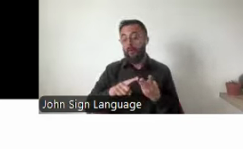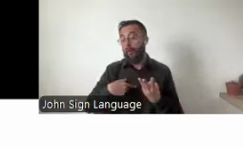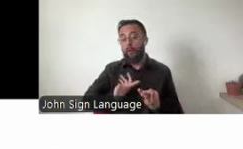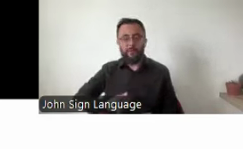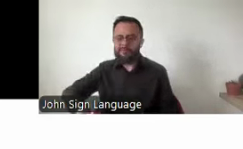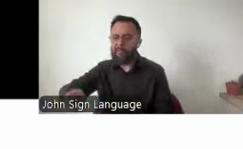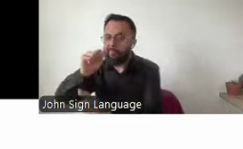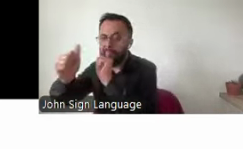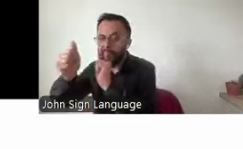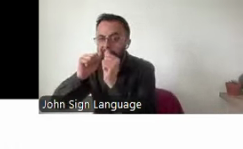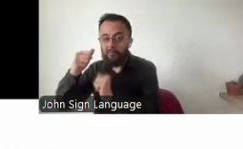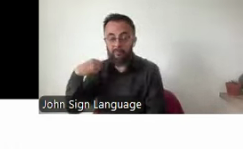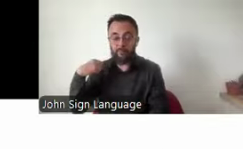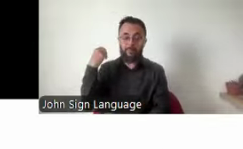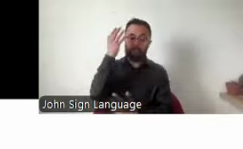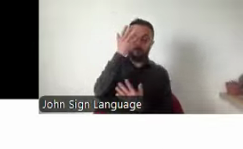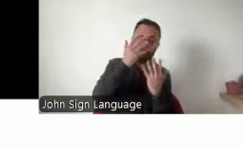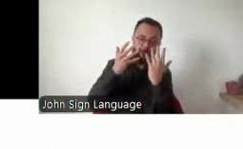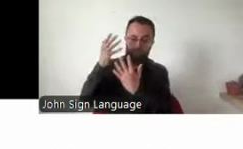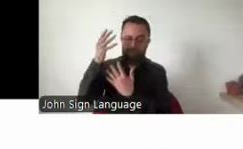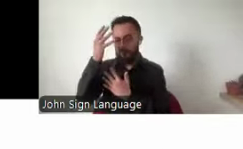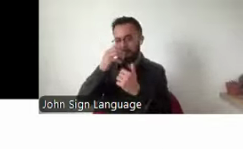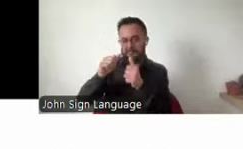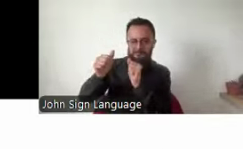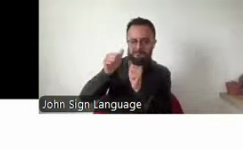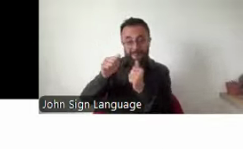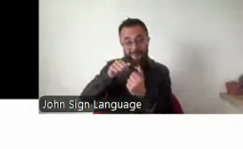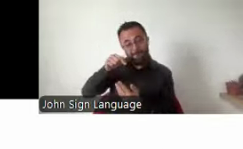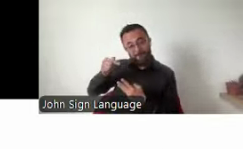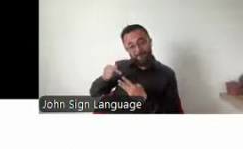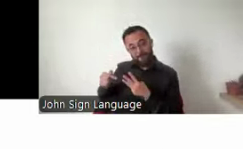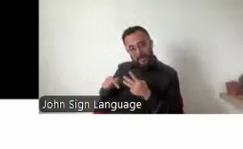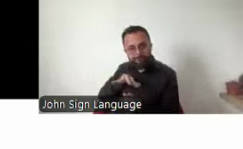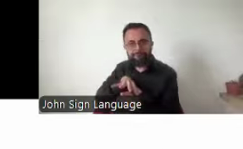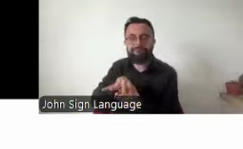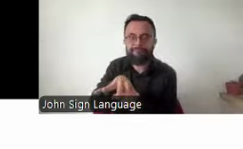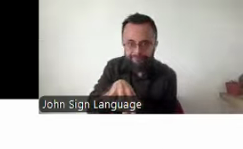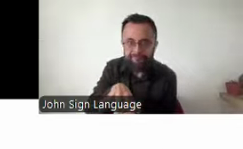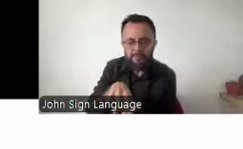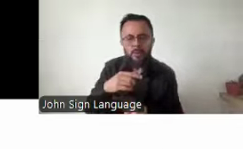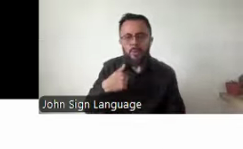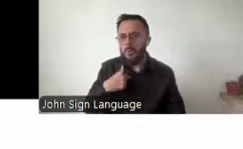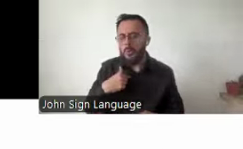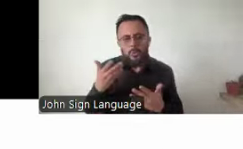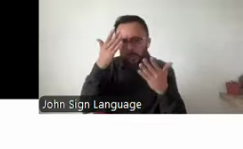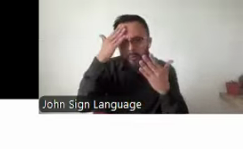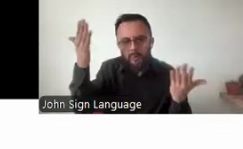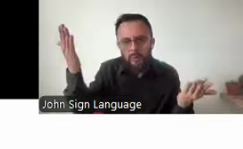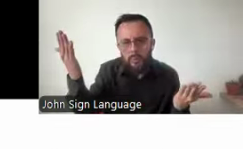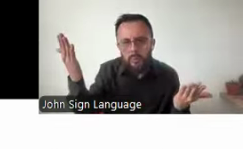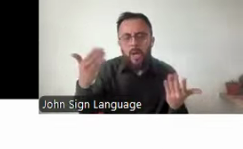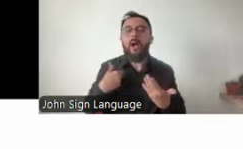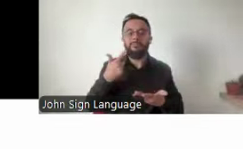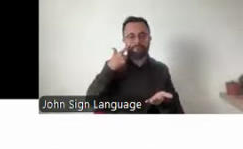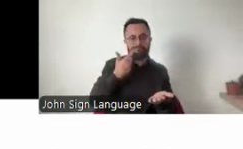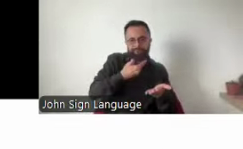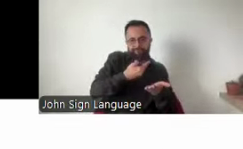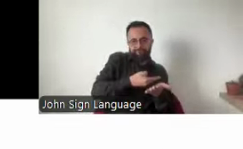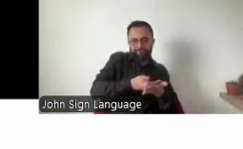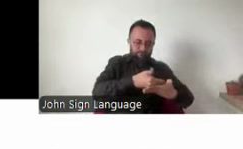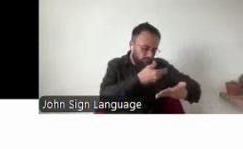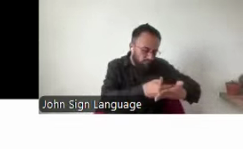the evidence that they disproportionately impact persons with disabilities, and that leads in consequence